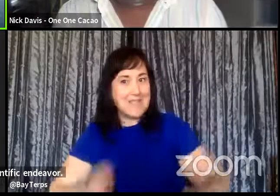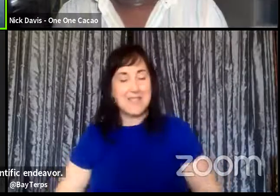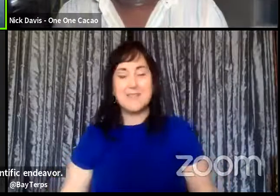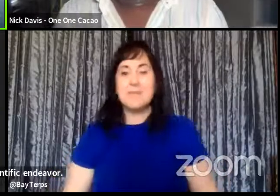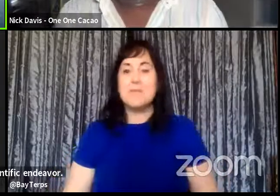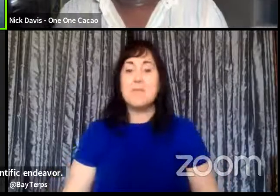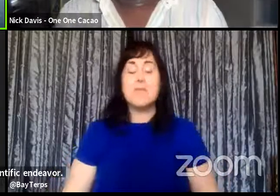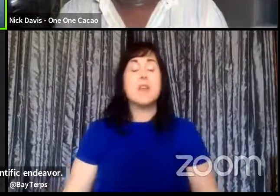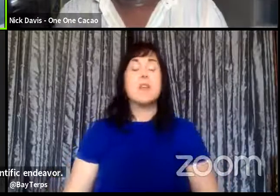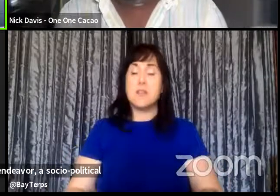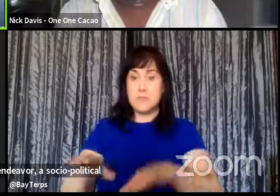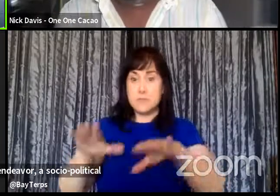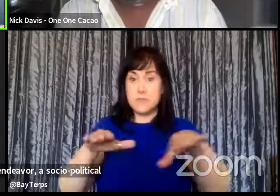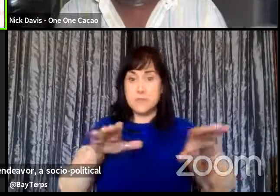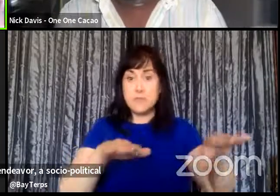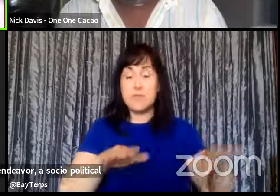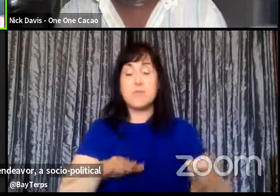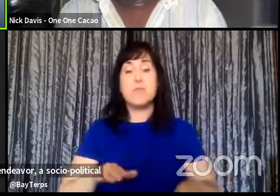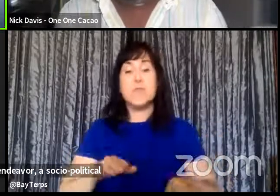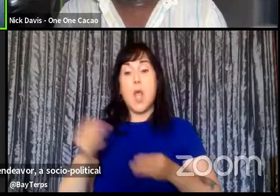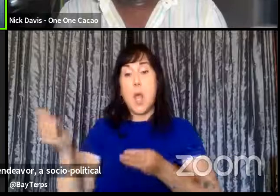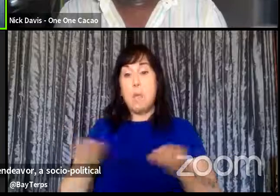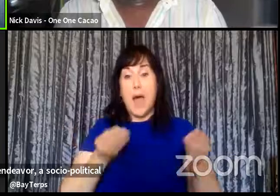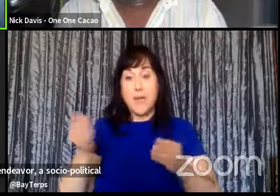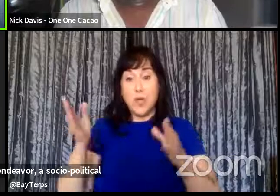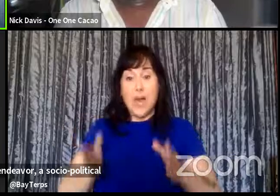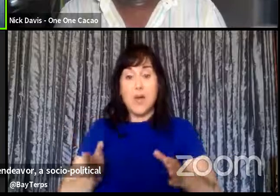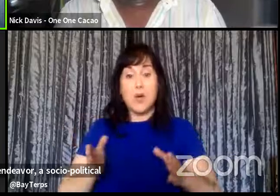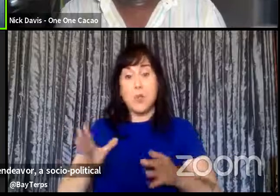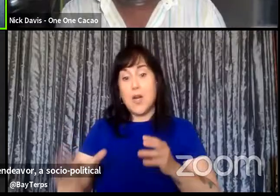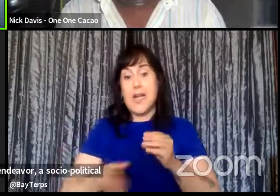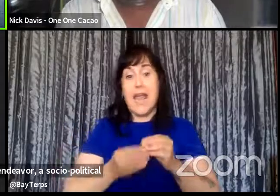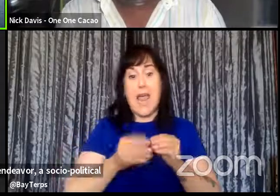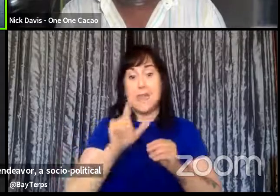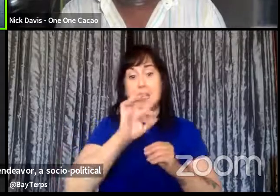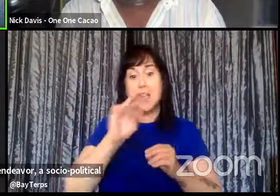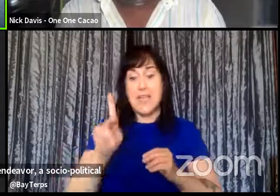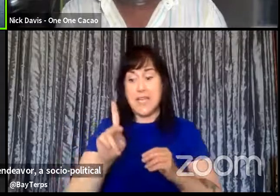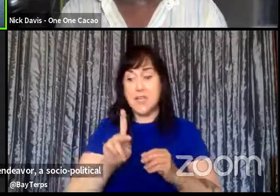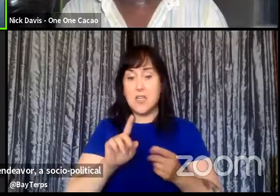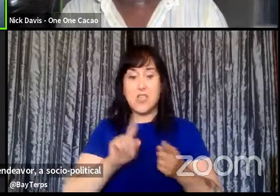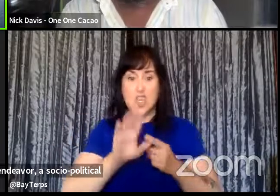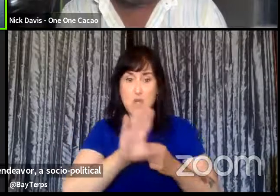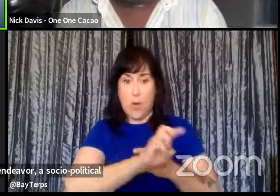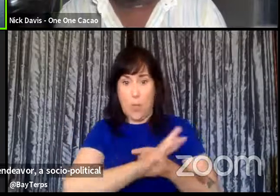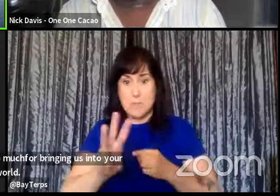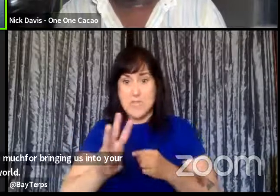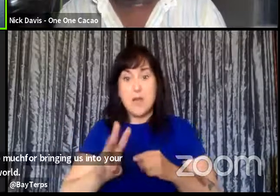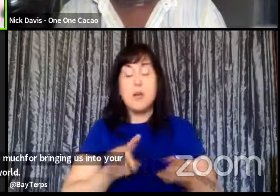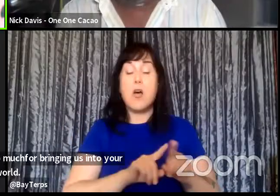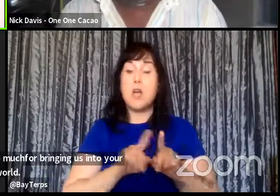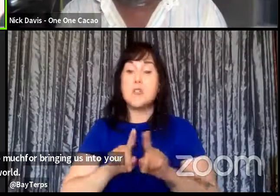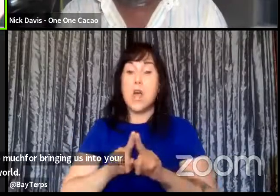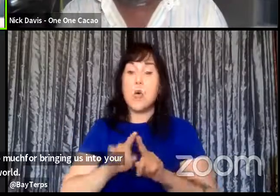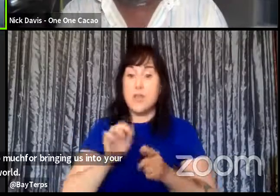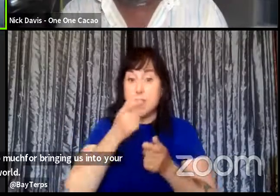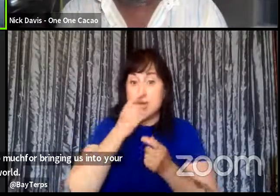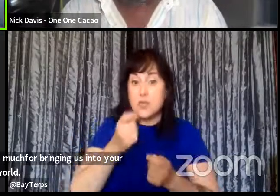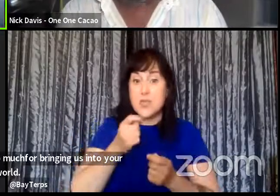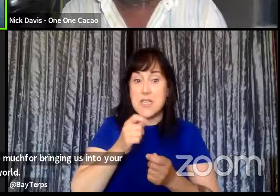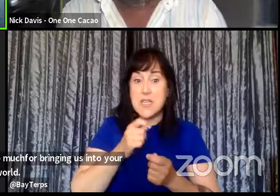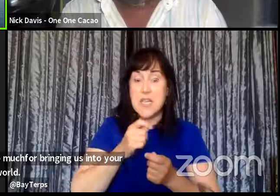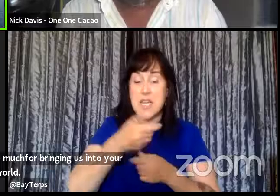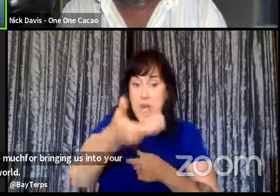everybody to know. So the moderator, we're going to put the link to your website there, Nick. Also, if you're interested in engaging